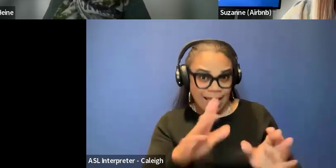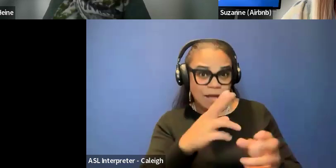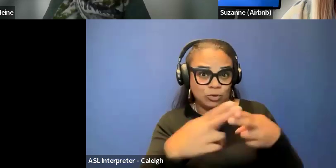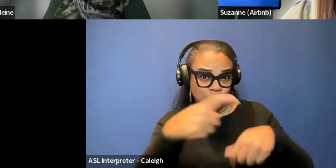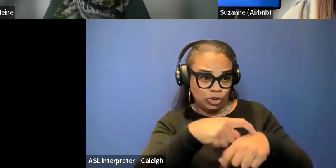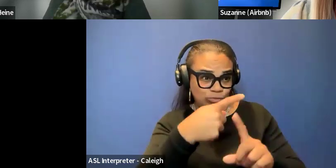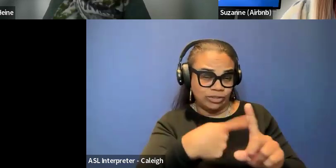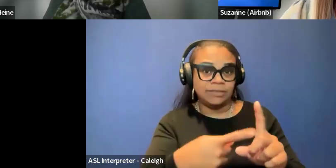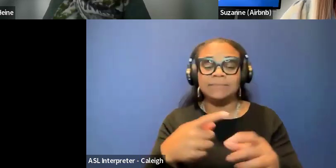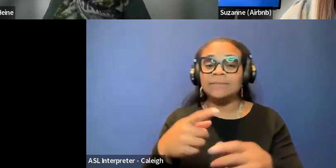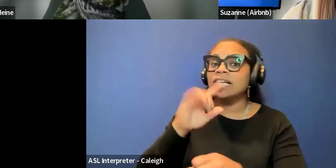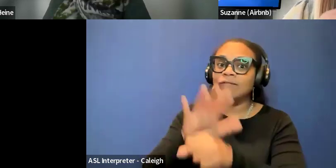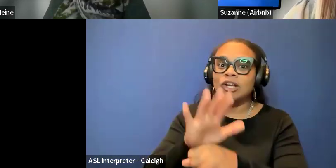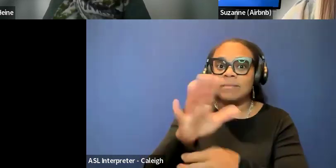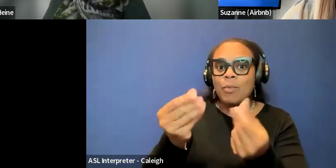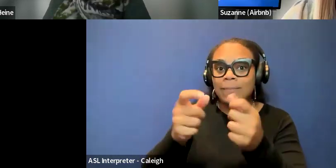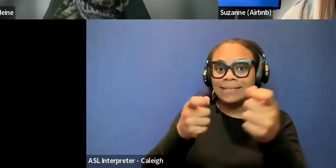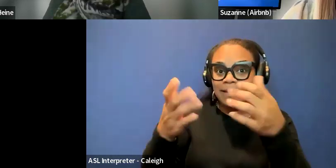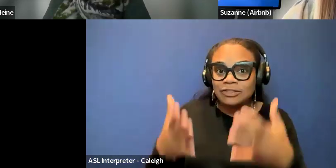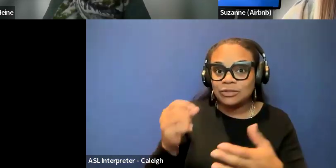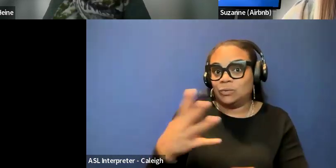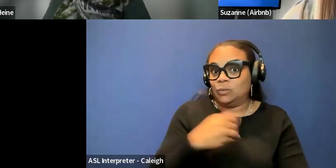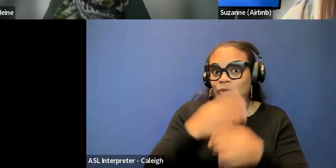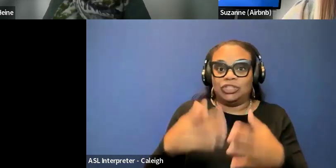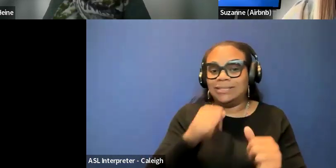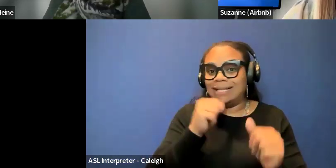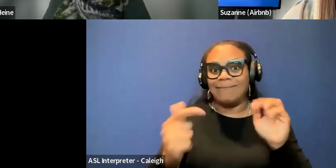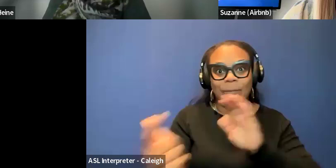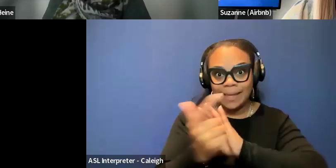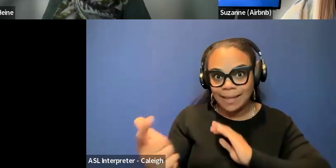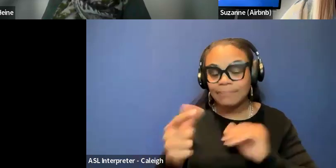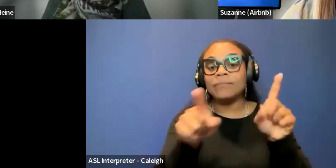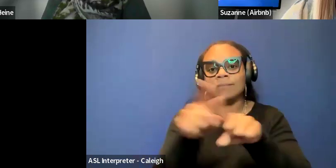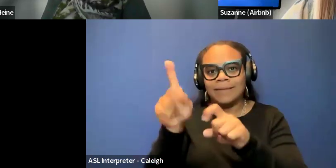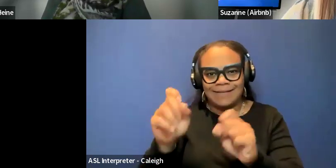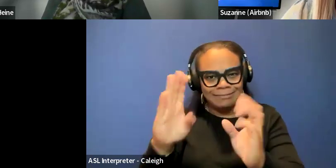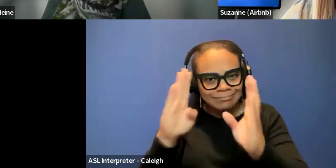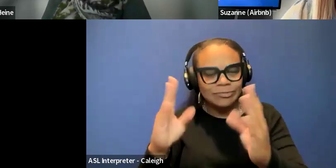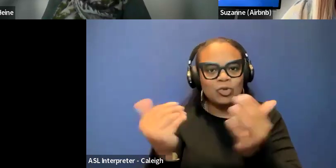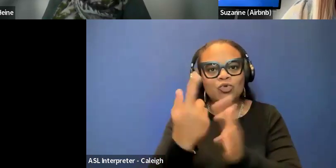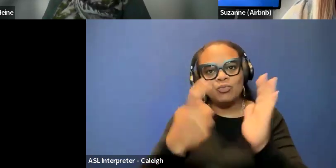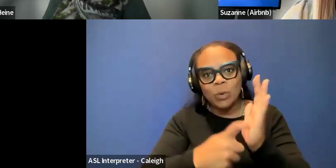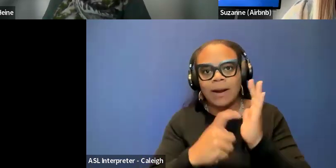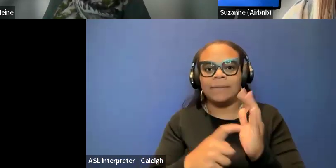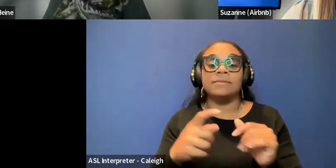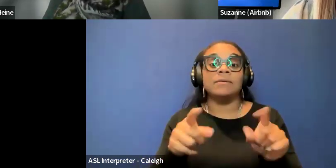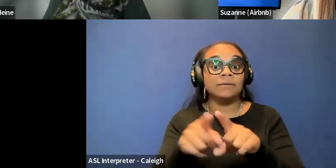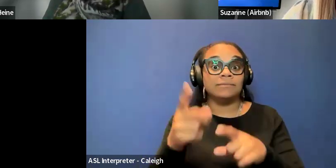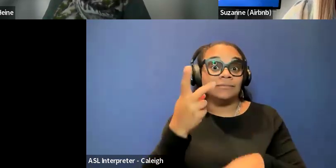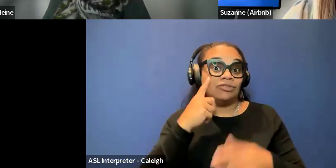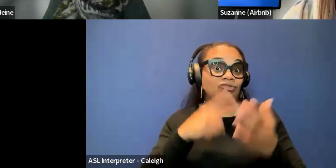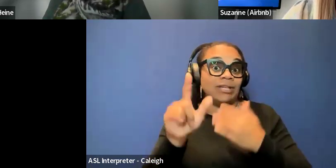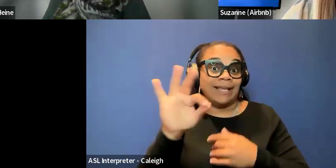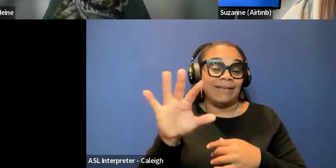property owners or managers. You need to stay up to date with new requirements. and also whether maybe hosting would affect your